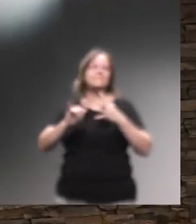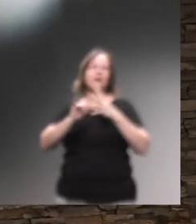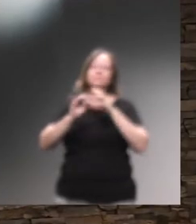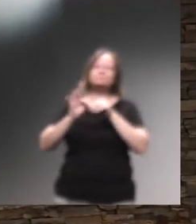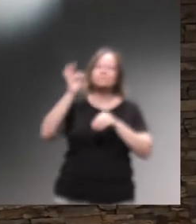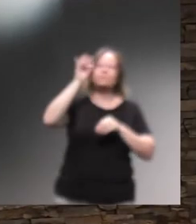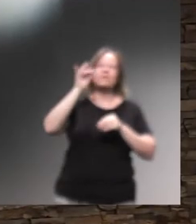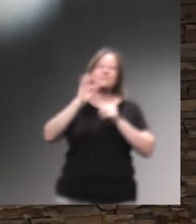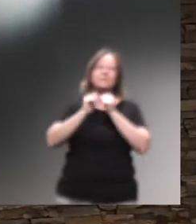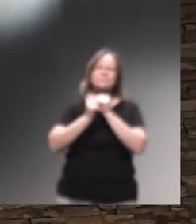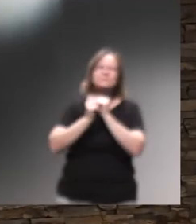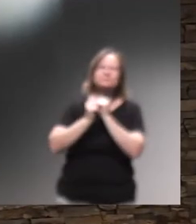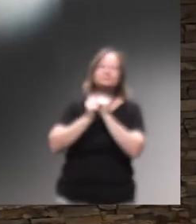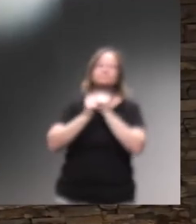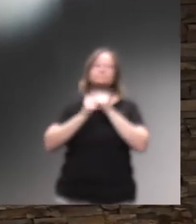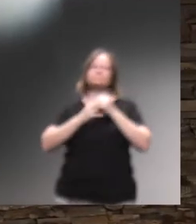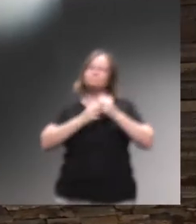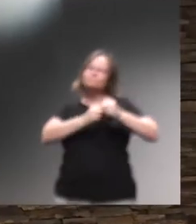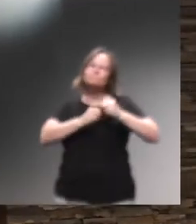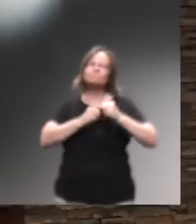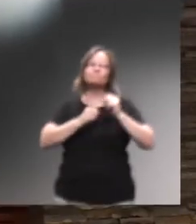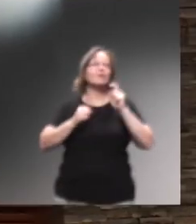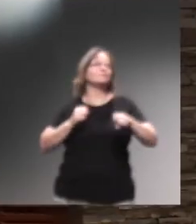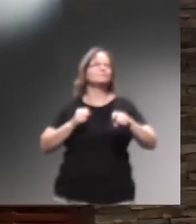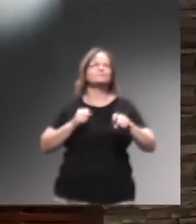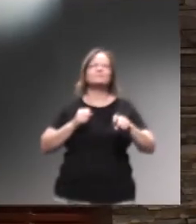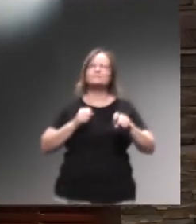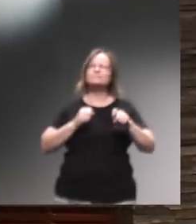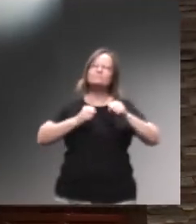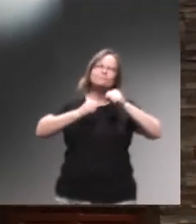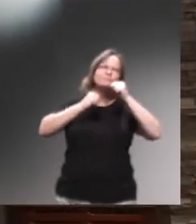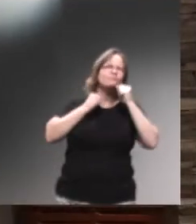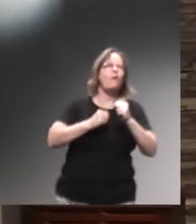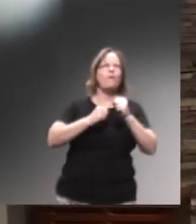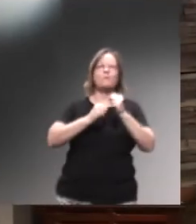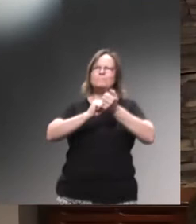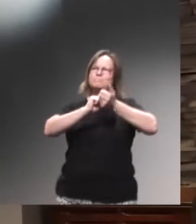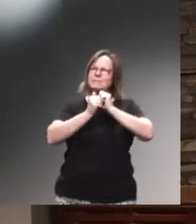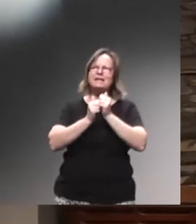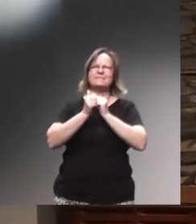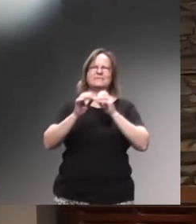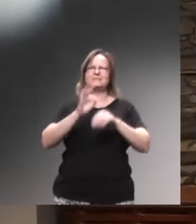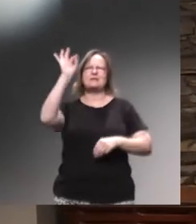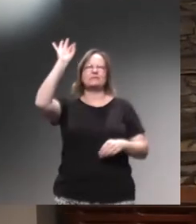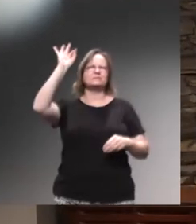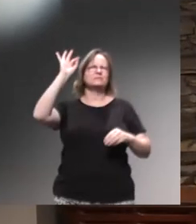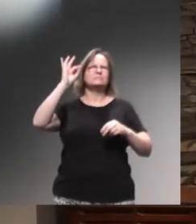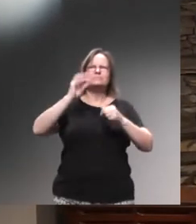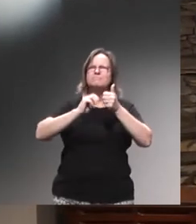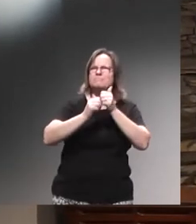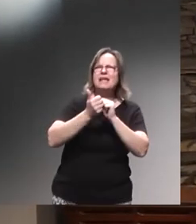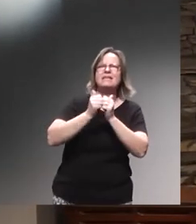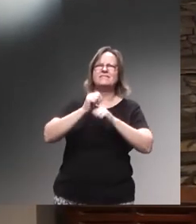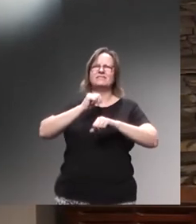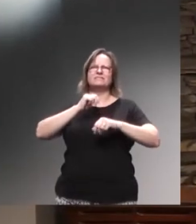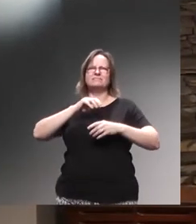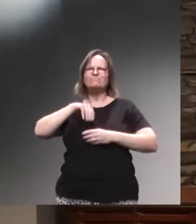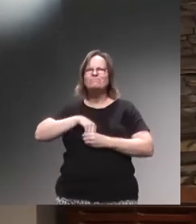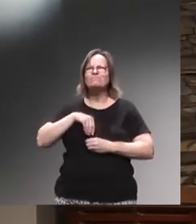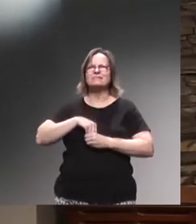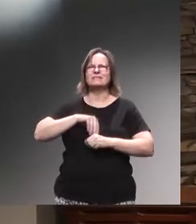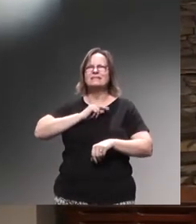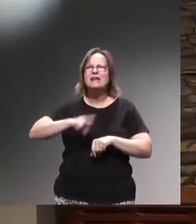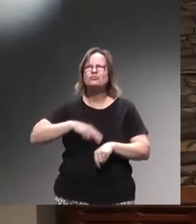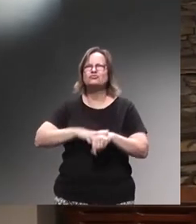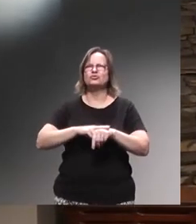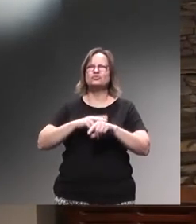in their child. So you have that really strong competitive spirit and that competitive nature, teaching them what